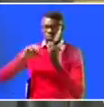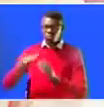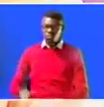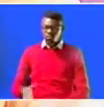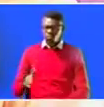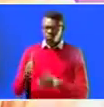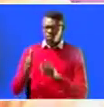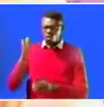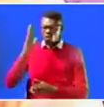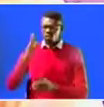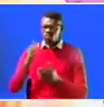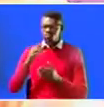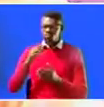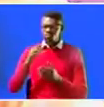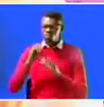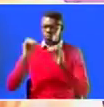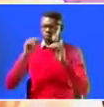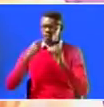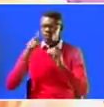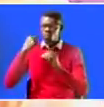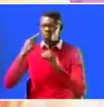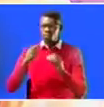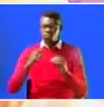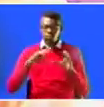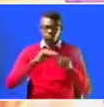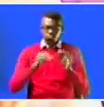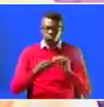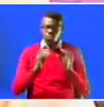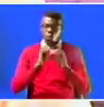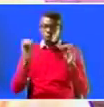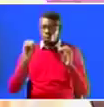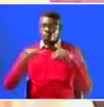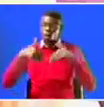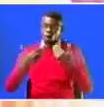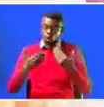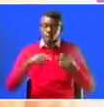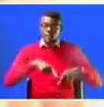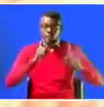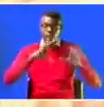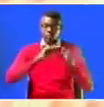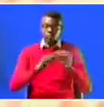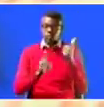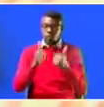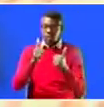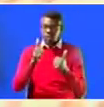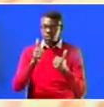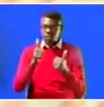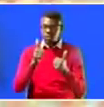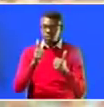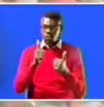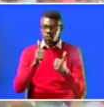God. Were they created from nothing, or did they create themselves? Walking on the